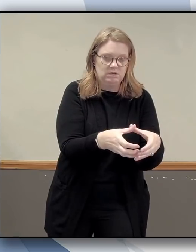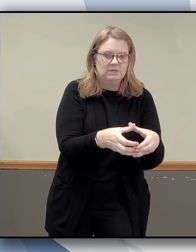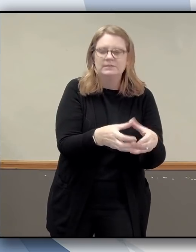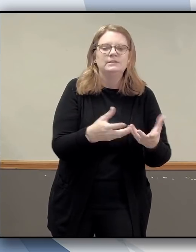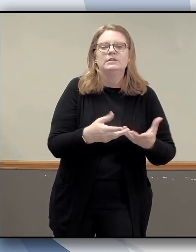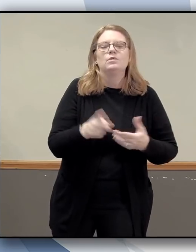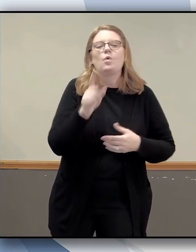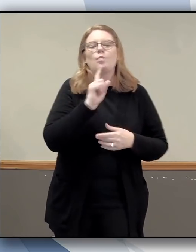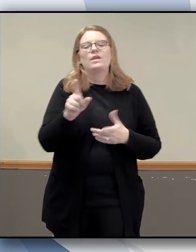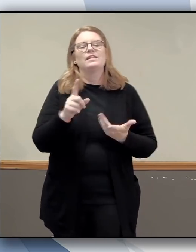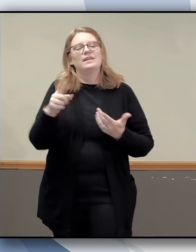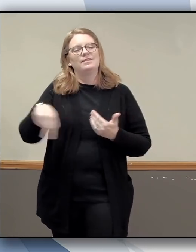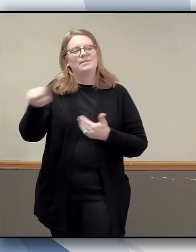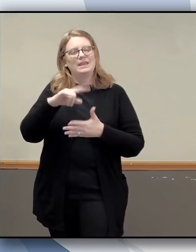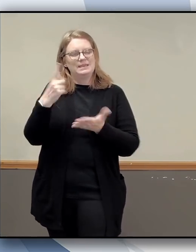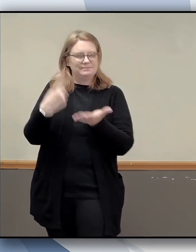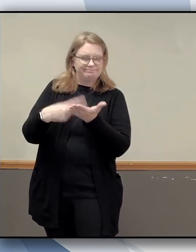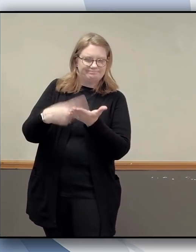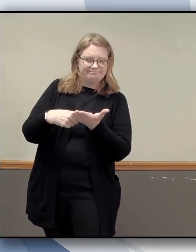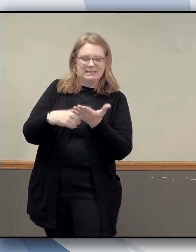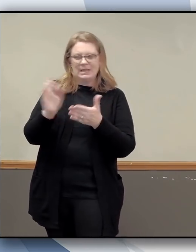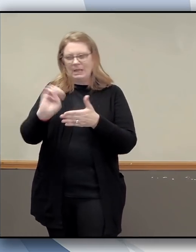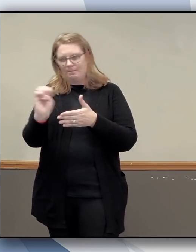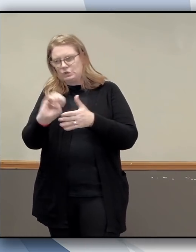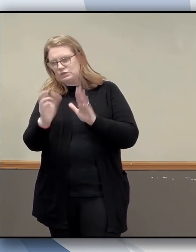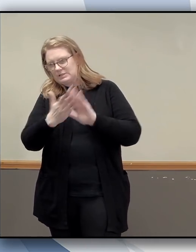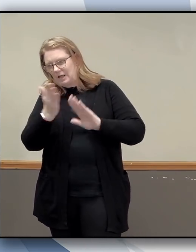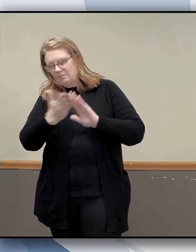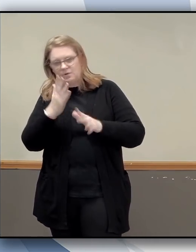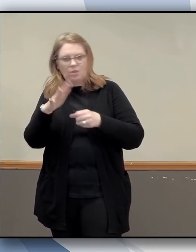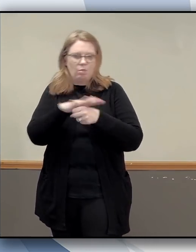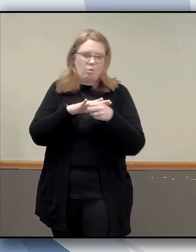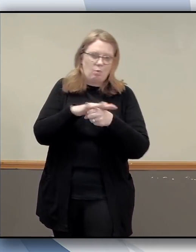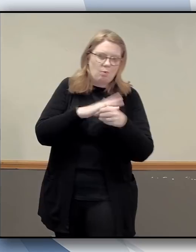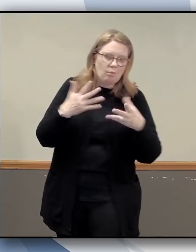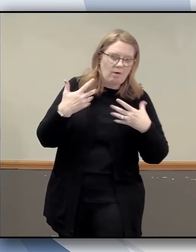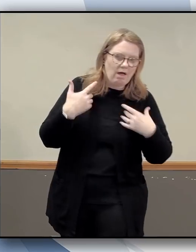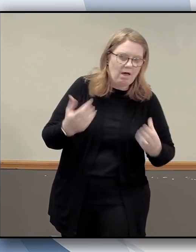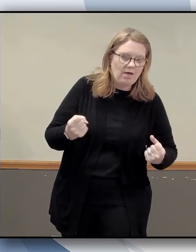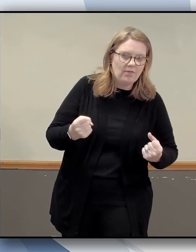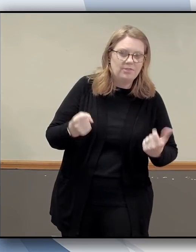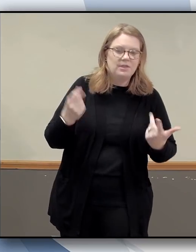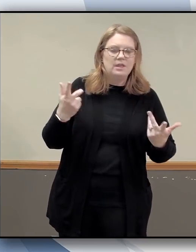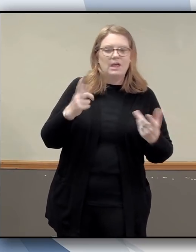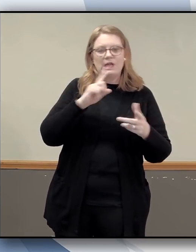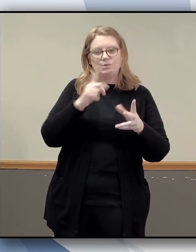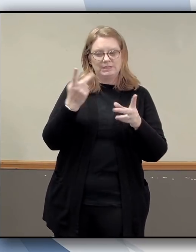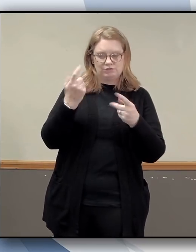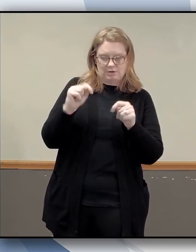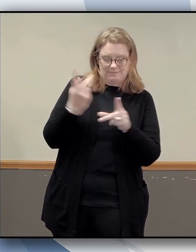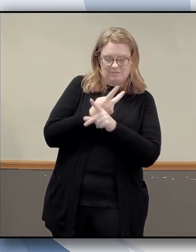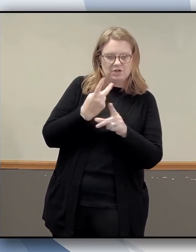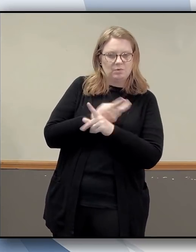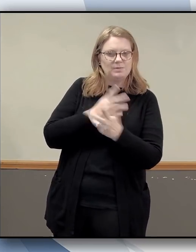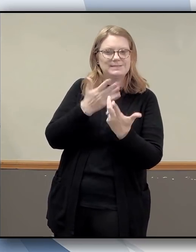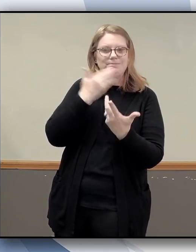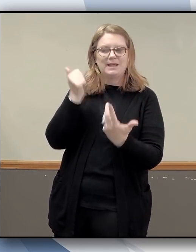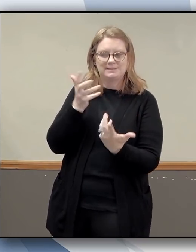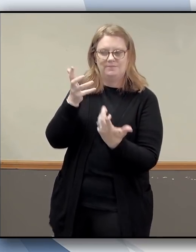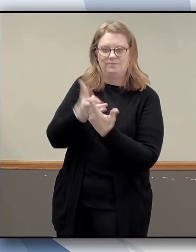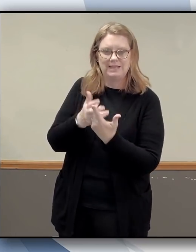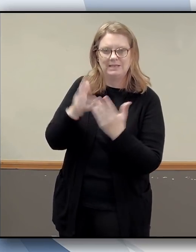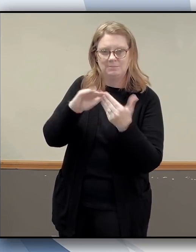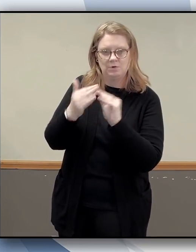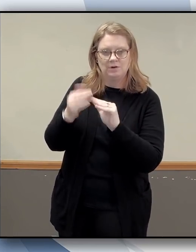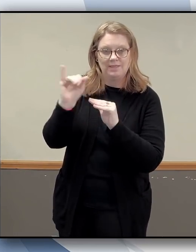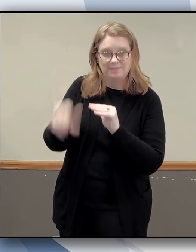submit, to talk about logistics, emergency operations, talk to local health, and work things through. Because again, we want to apply